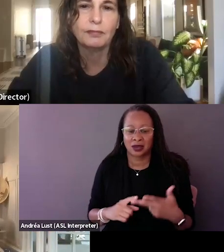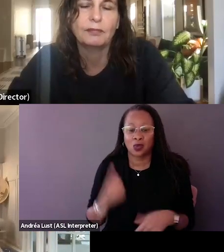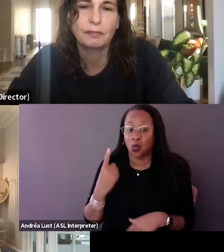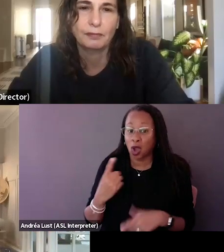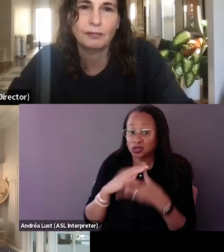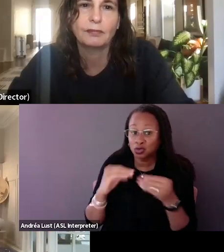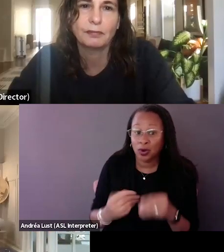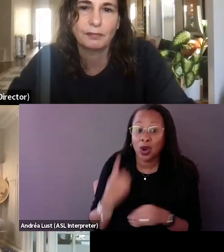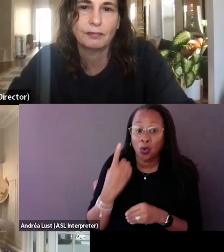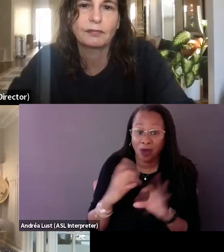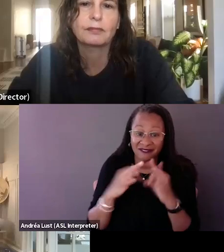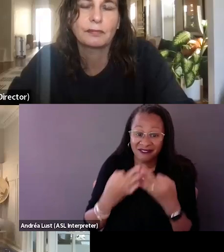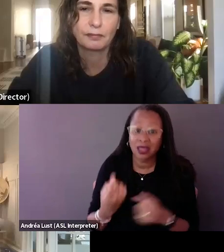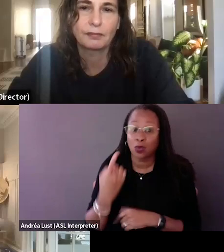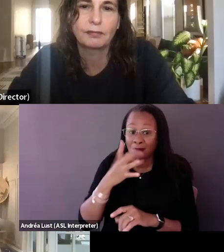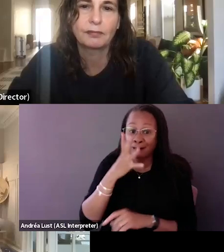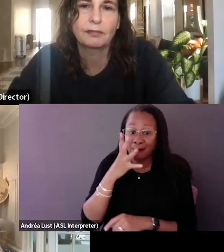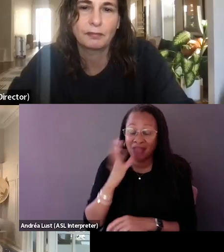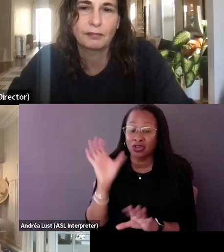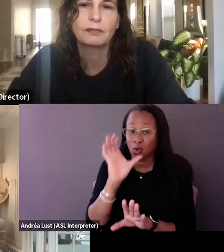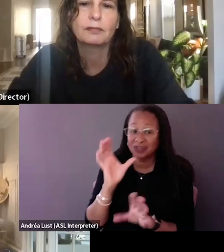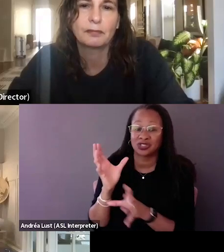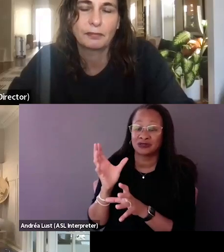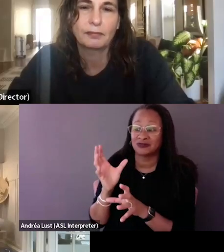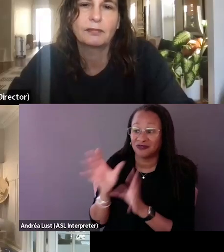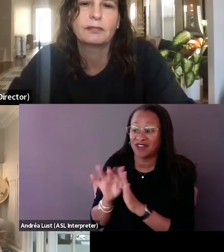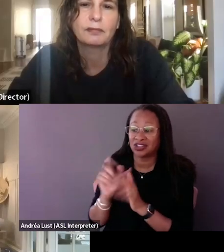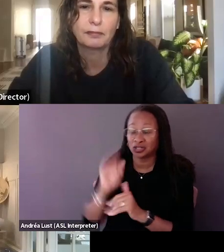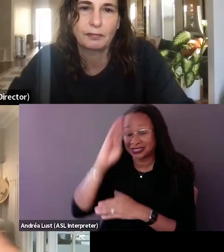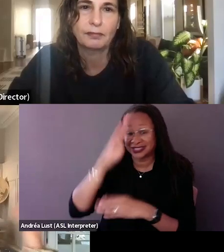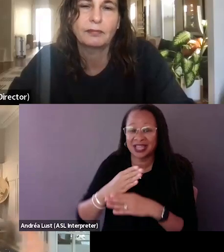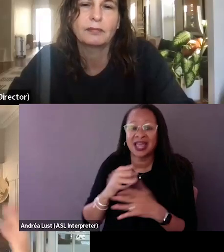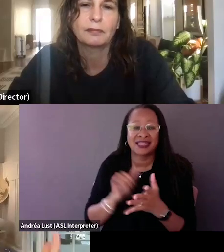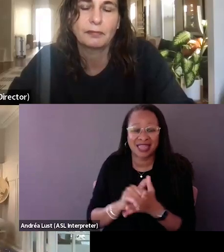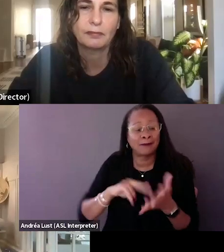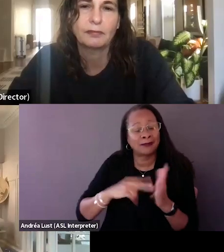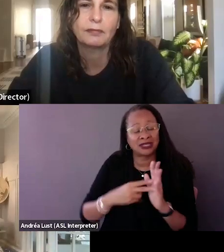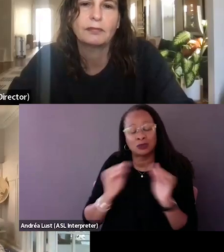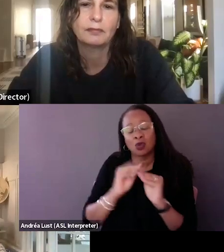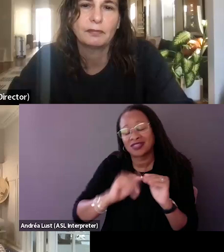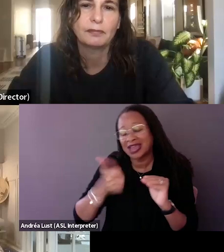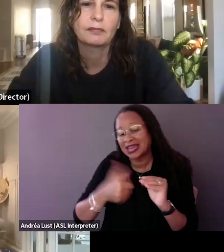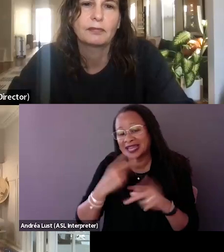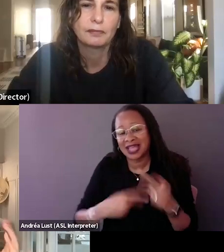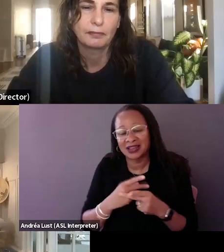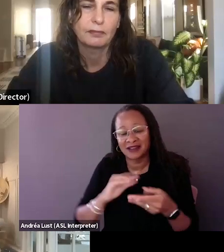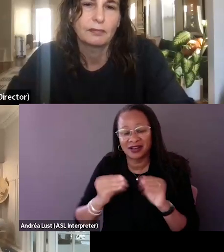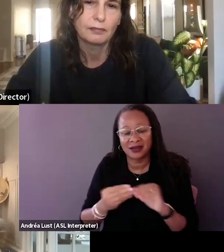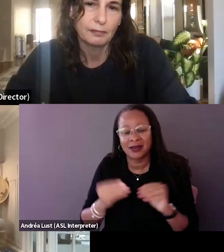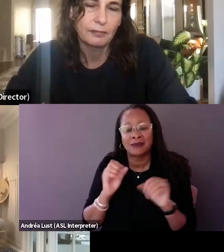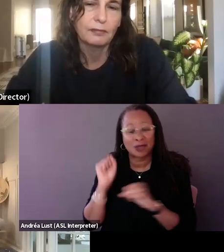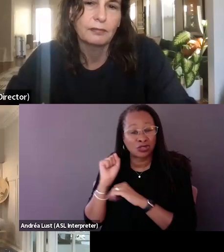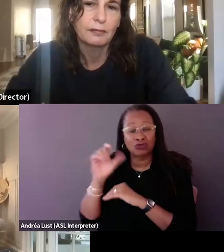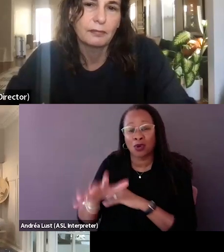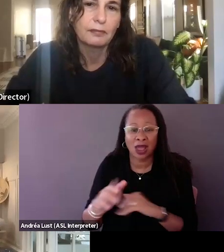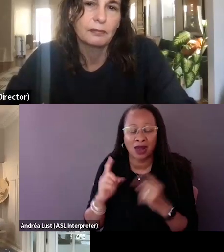one family and one mother's quest to get her son out. That resonates more than any kind of number that can be thrown at them. So I